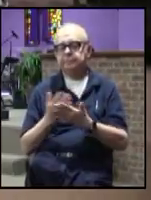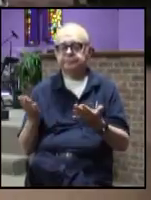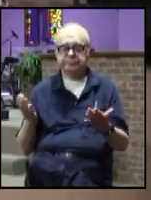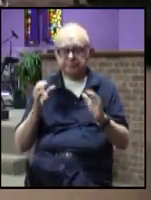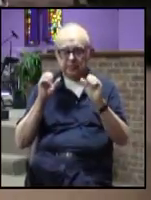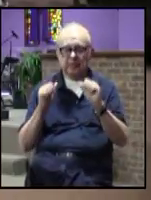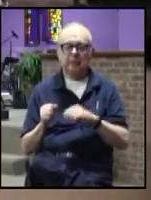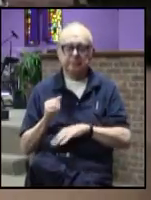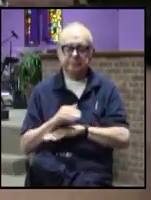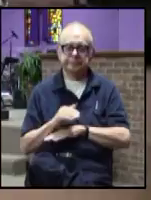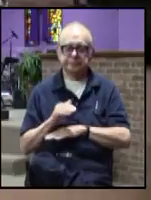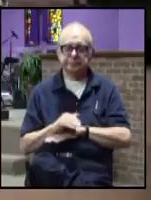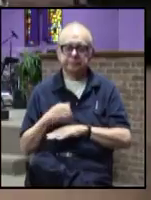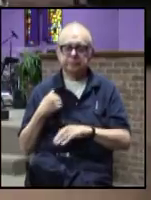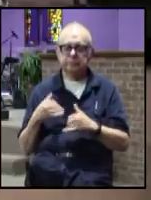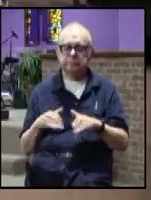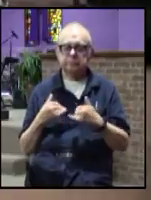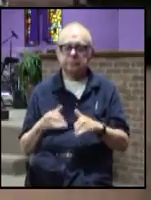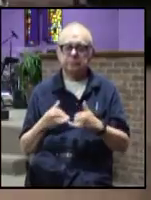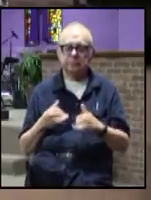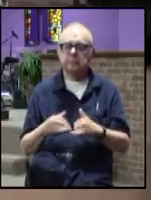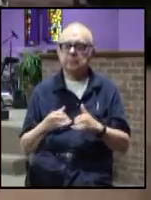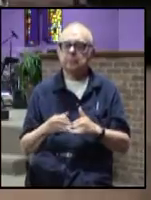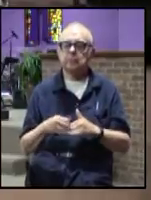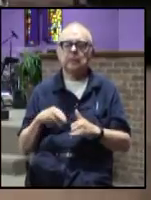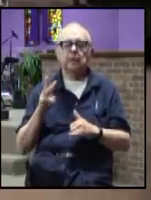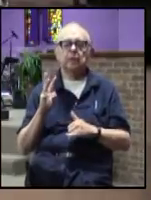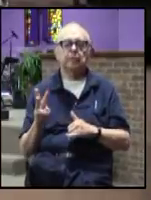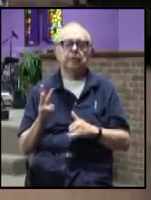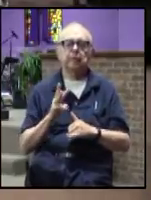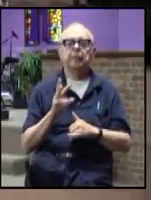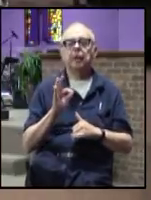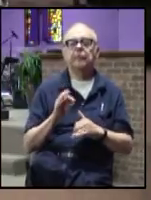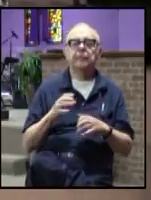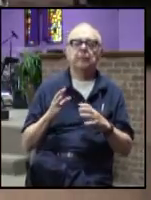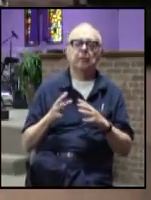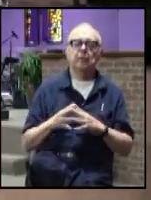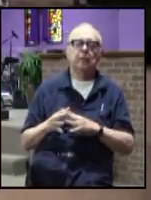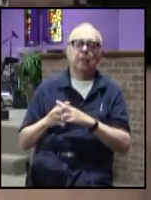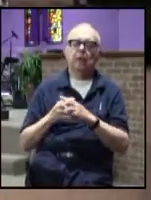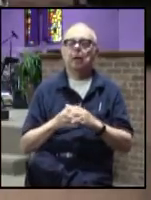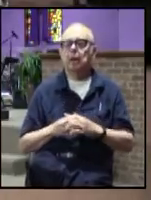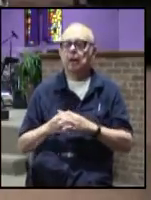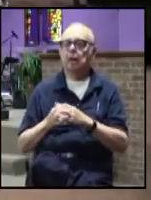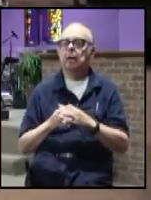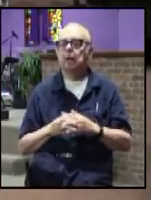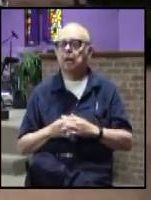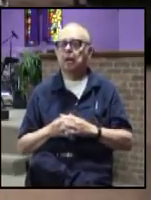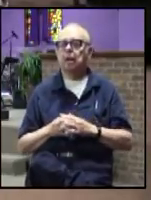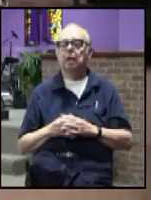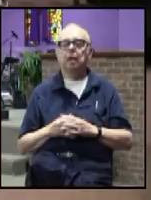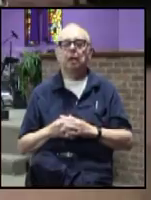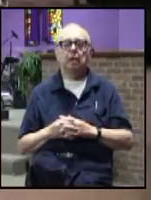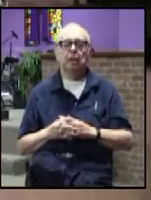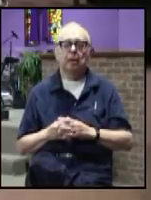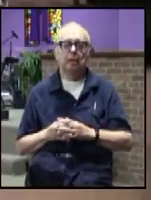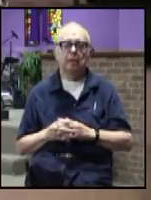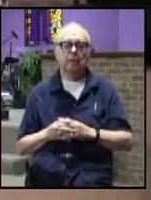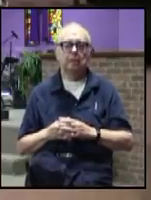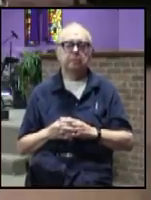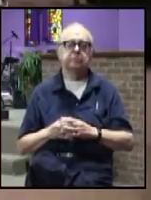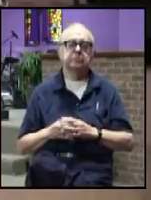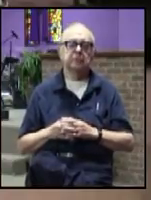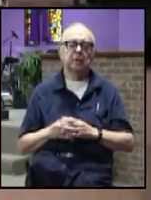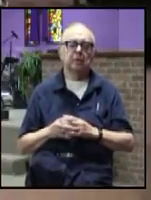says, every Saturday night, we play WWF wrestling. And that's what it was back at that time. Now it's